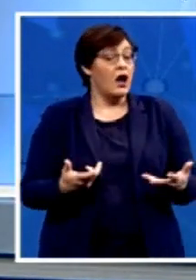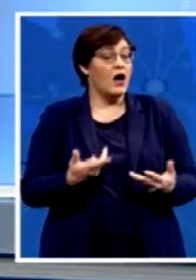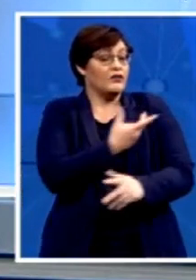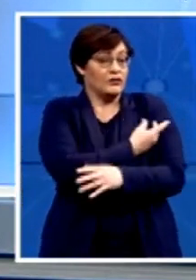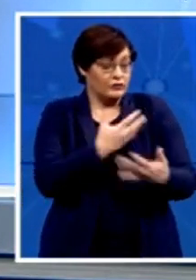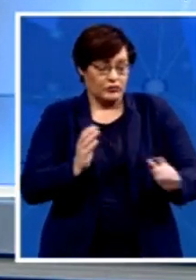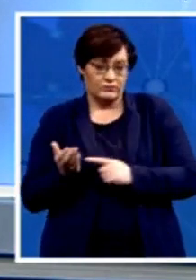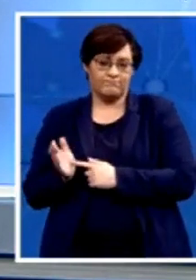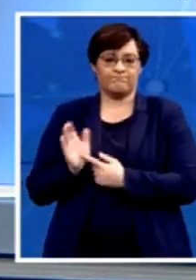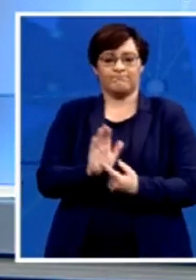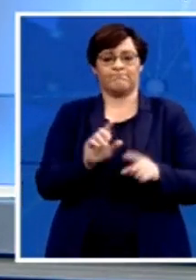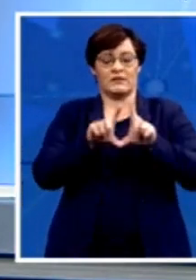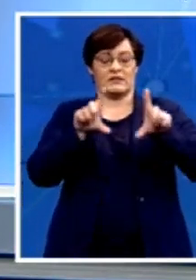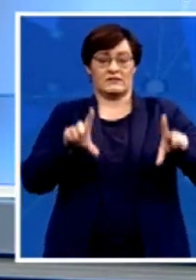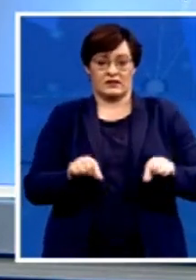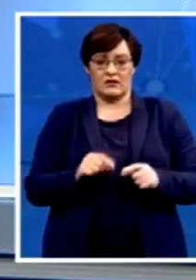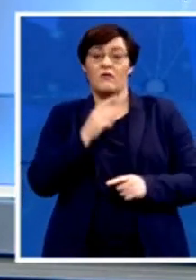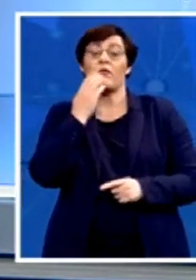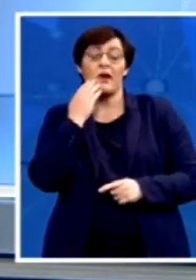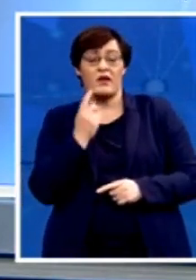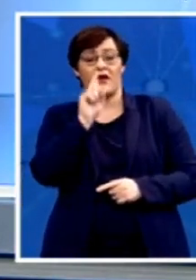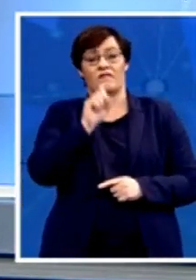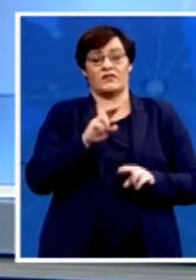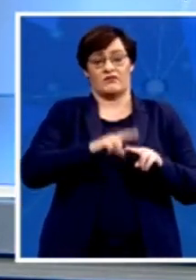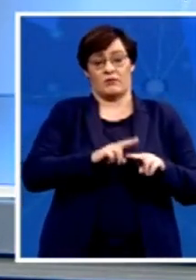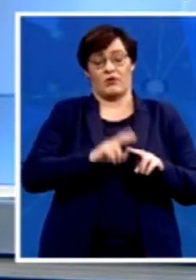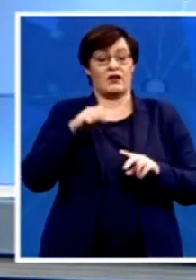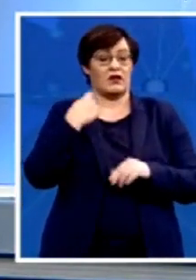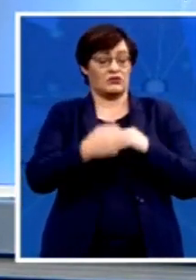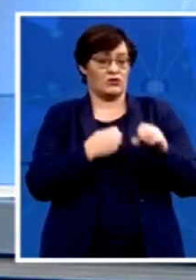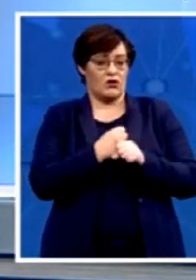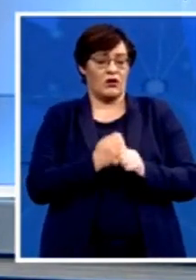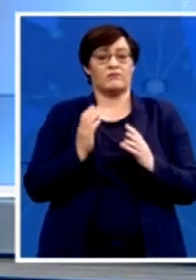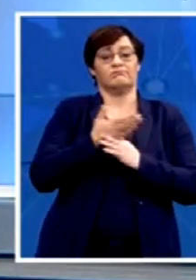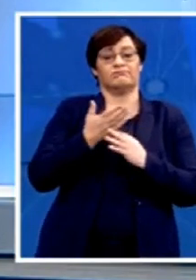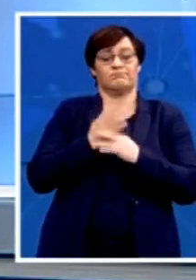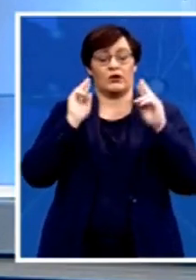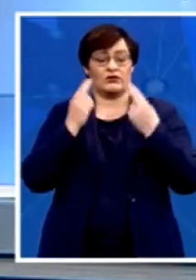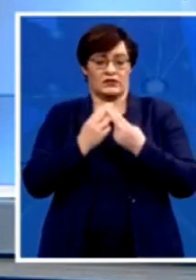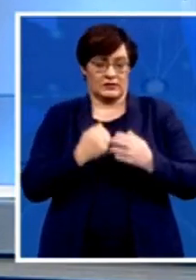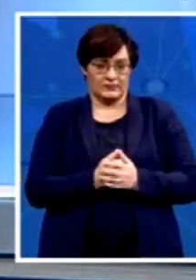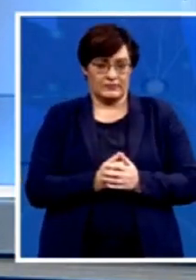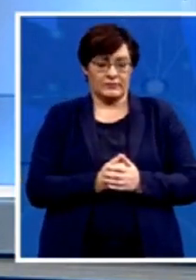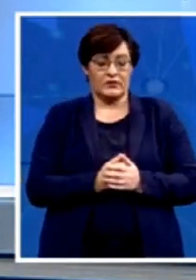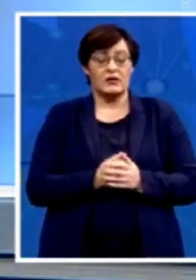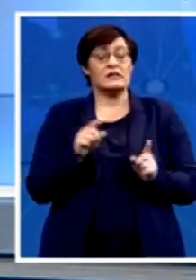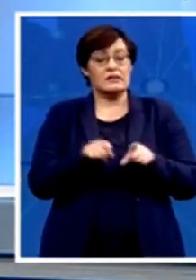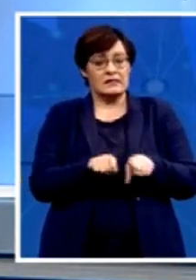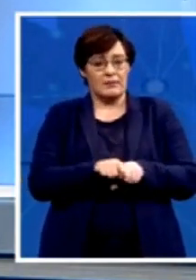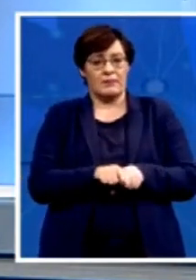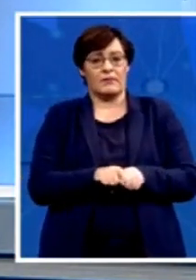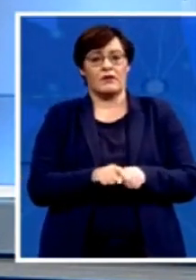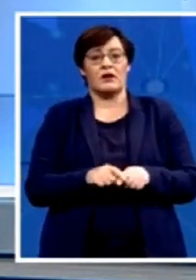from the 1st of February next year to enter campuses. The university is also planning on bringing back staff and students